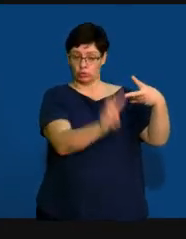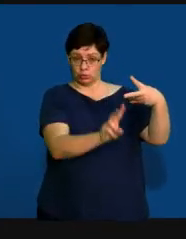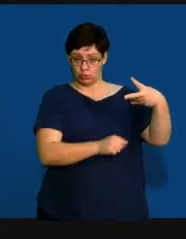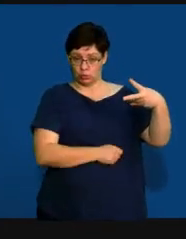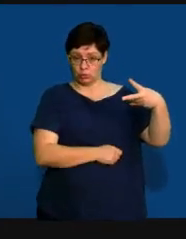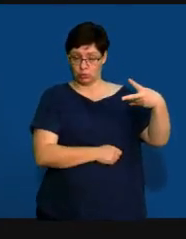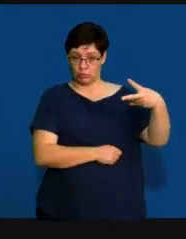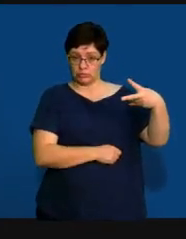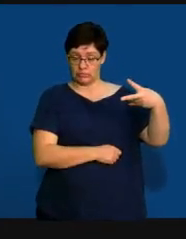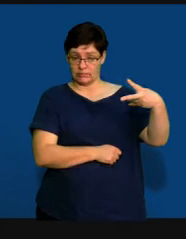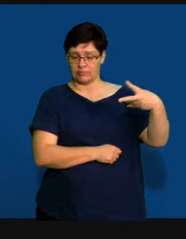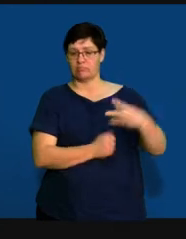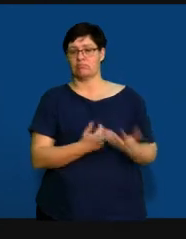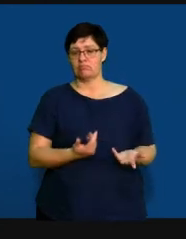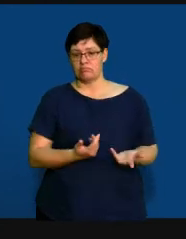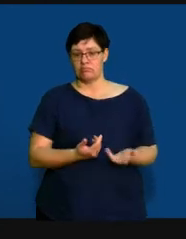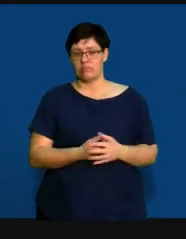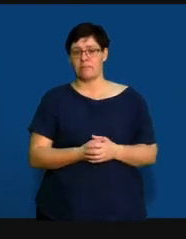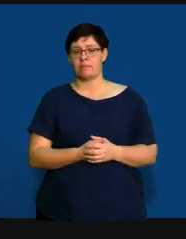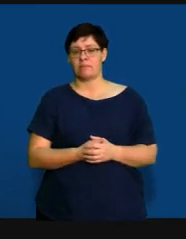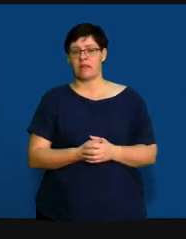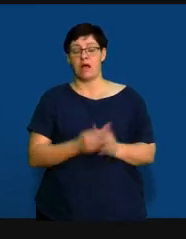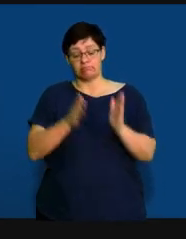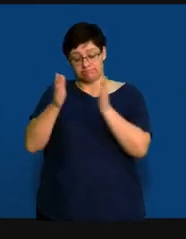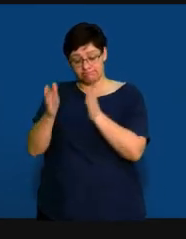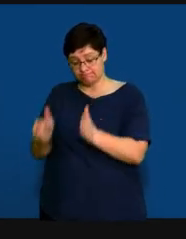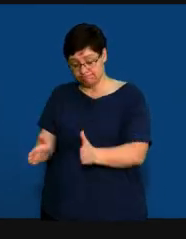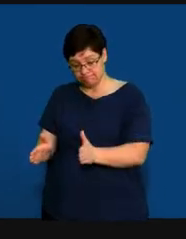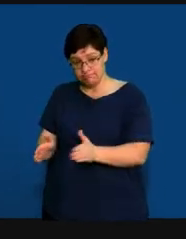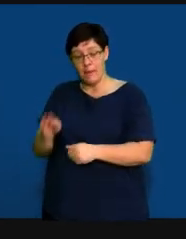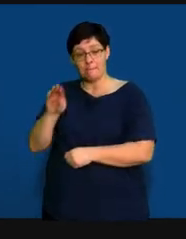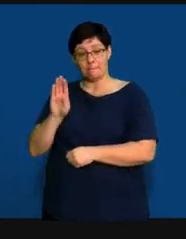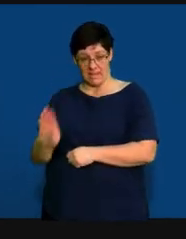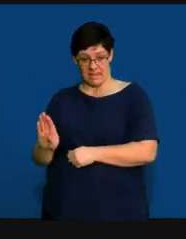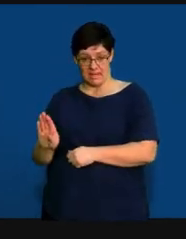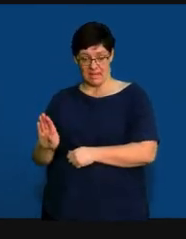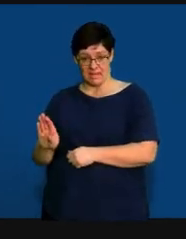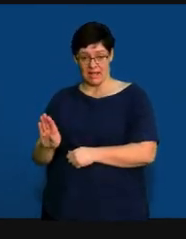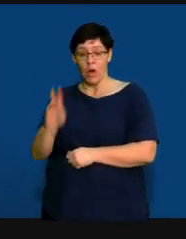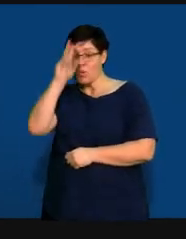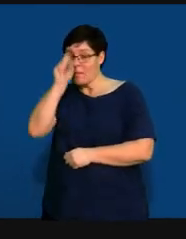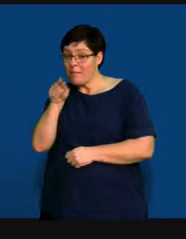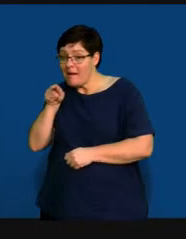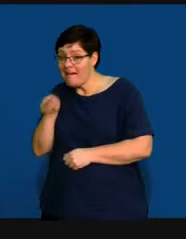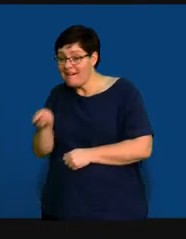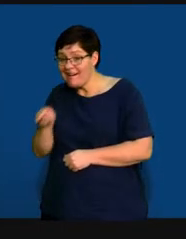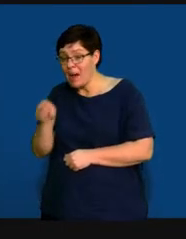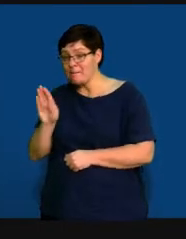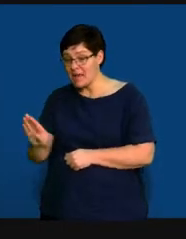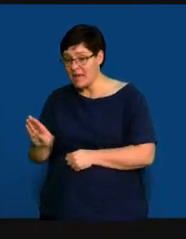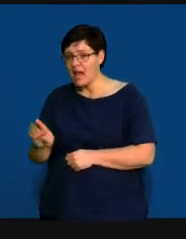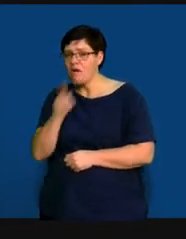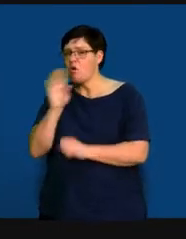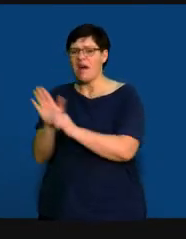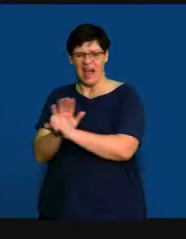question 2. Moving on, we look at Section B. Remember, with Section B, the areas that you